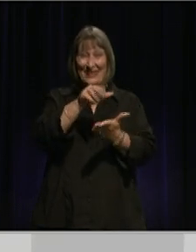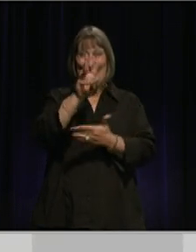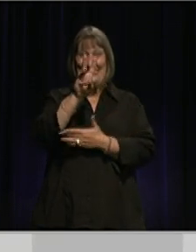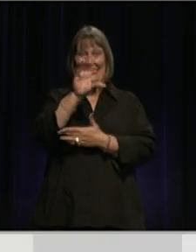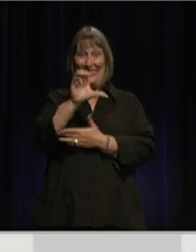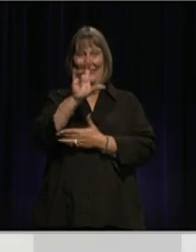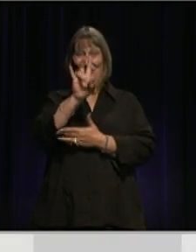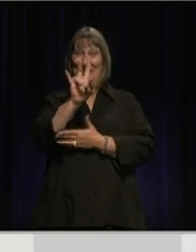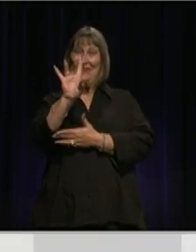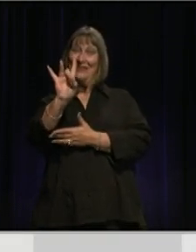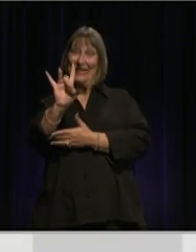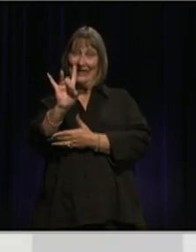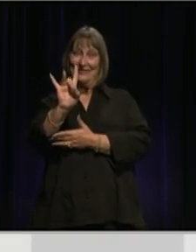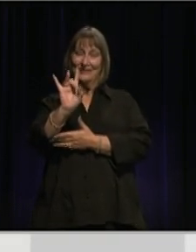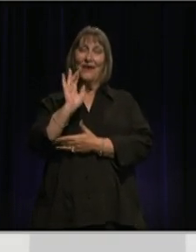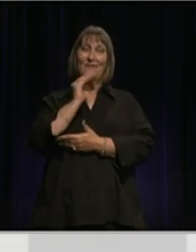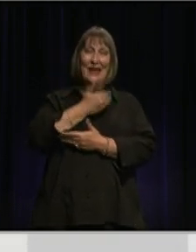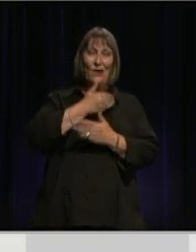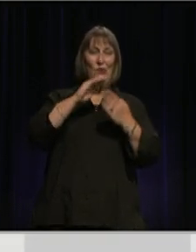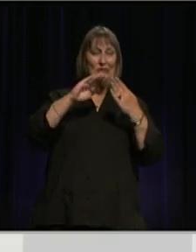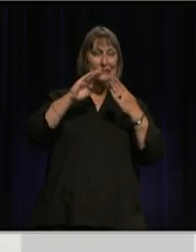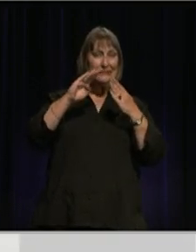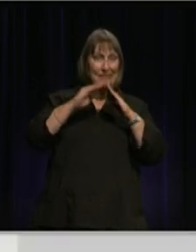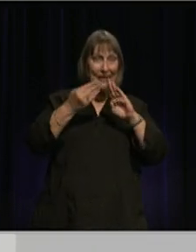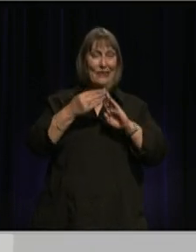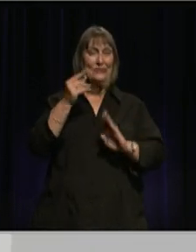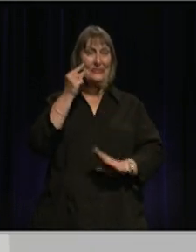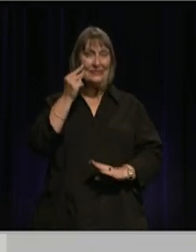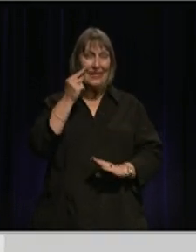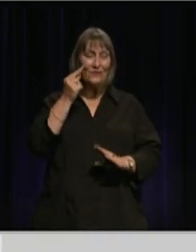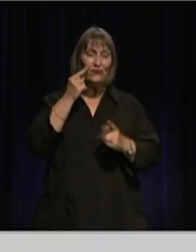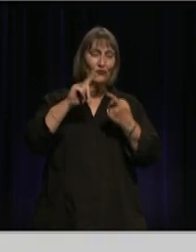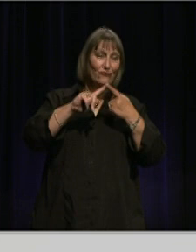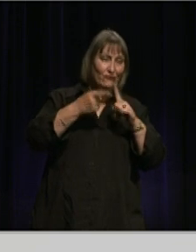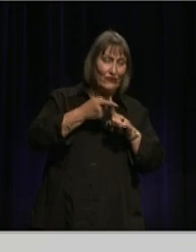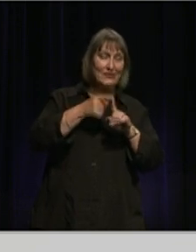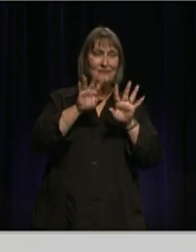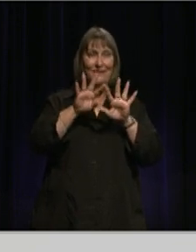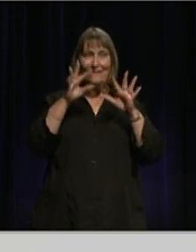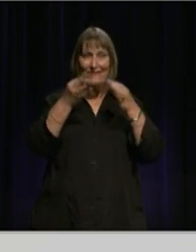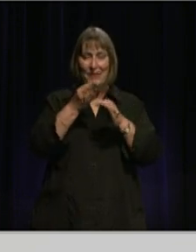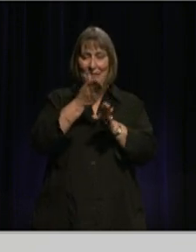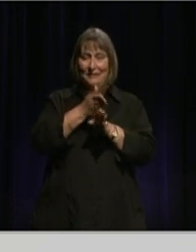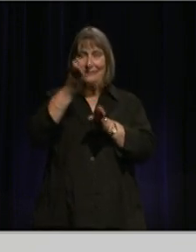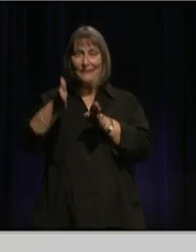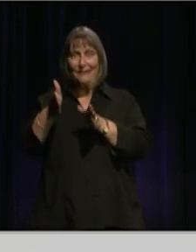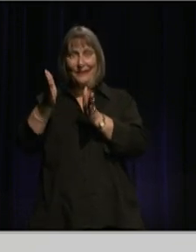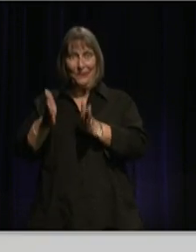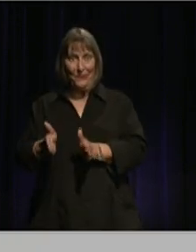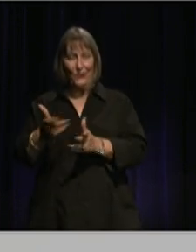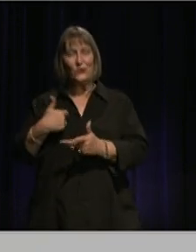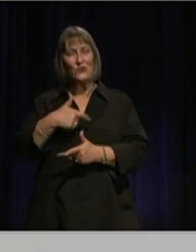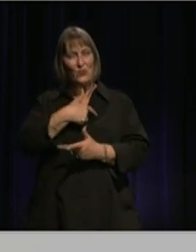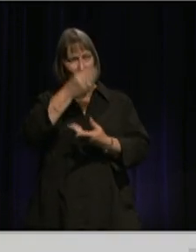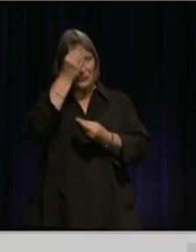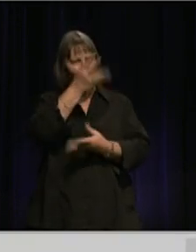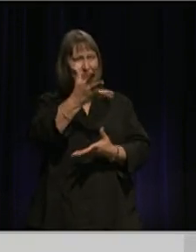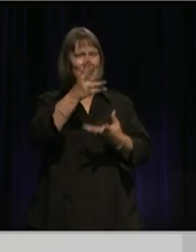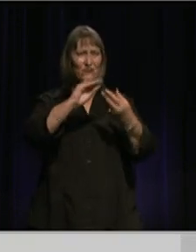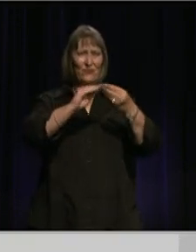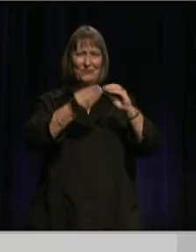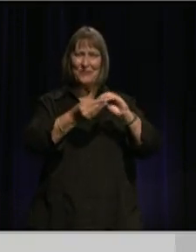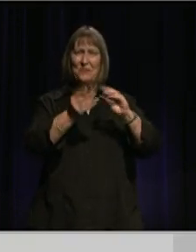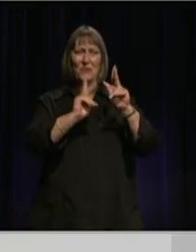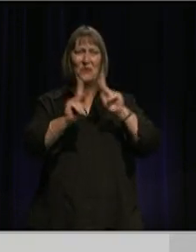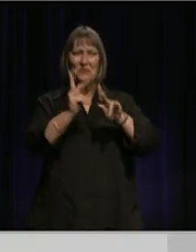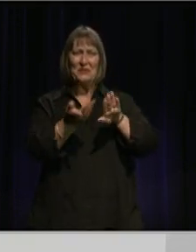2,678 of our neighbors, friends, and family members to COVID-19, and please keep that in mind. Every time we report a new number to you, that is a